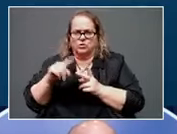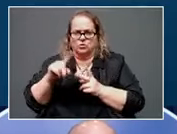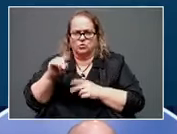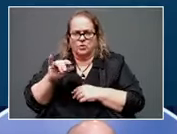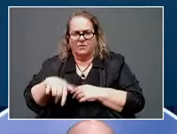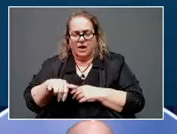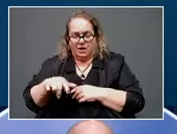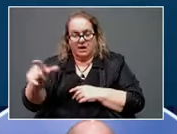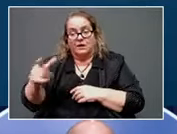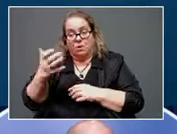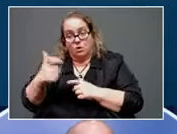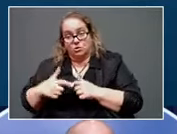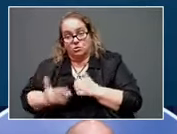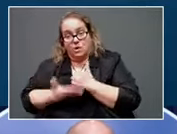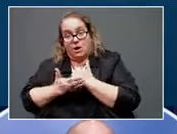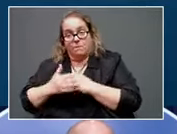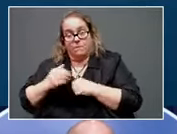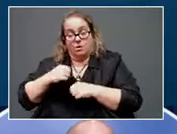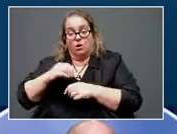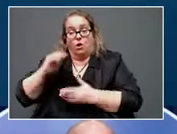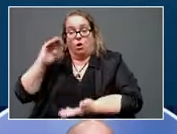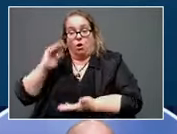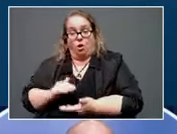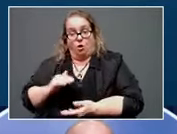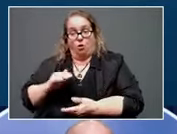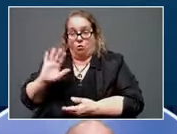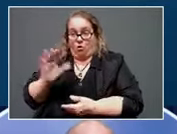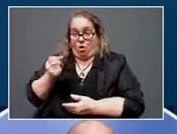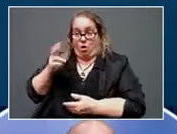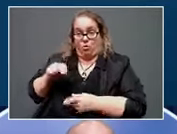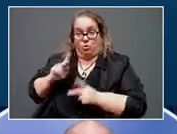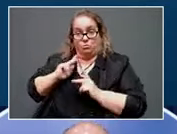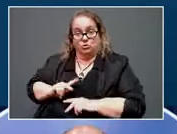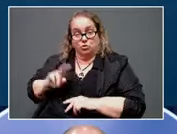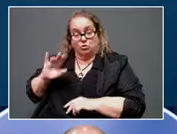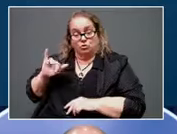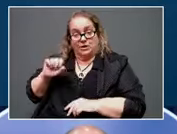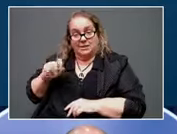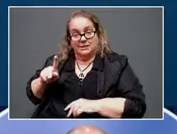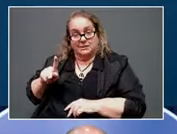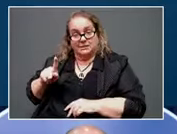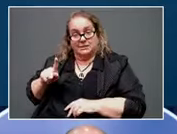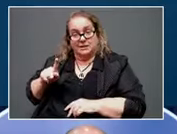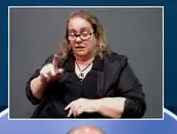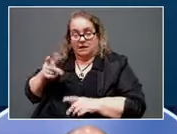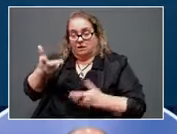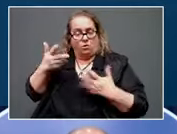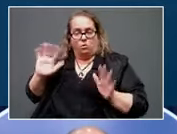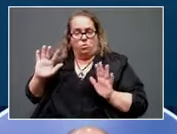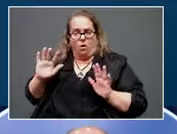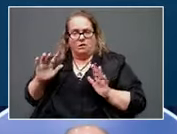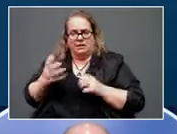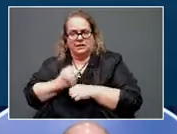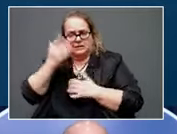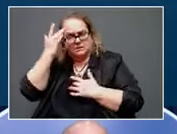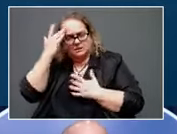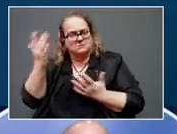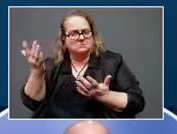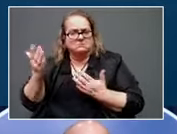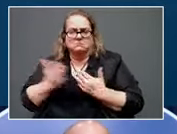further lower their risk of a disease that could cause them serious harm, even if it may not cause you the same magnitude of harm. And then